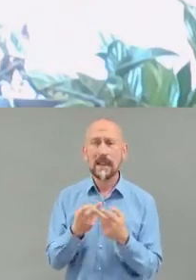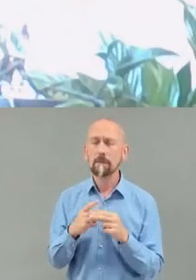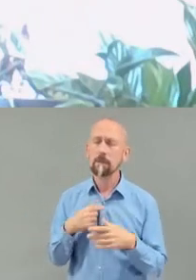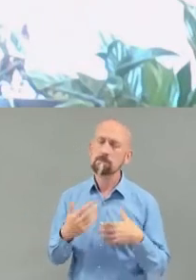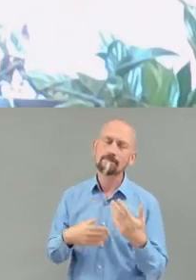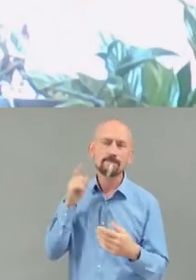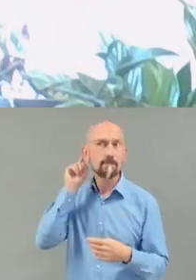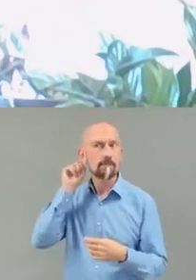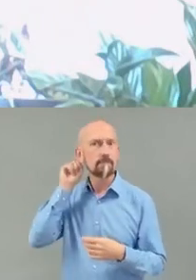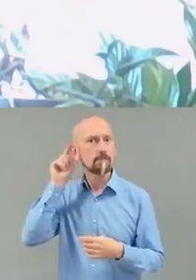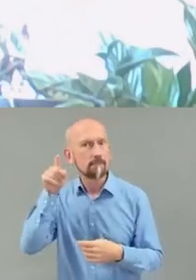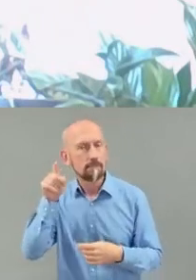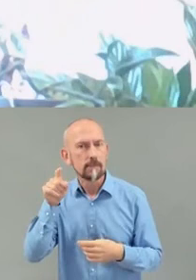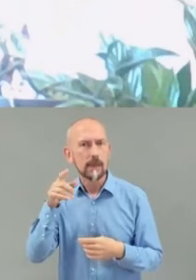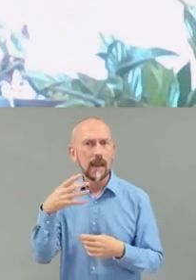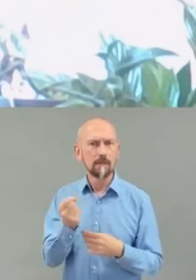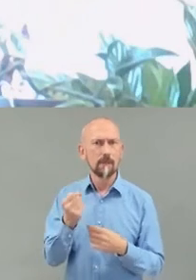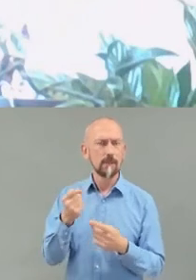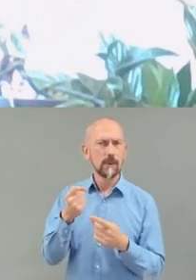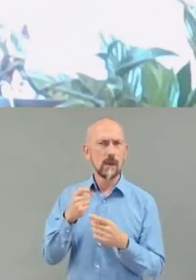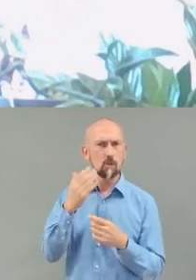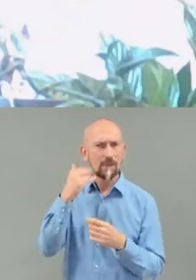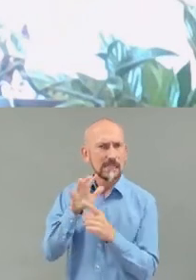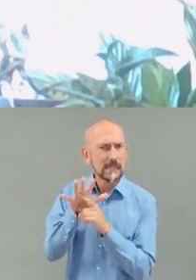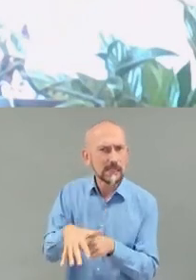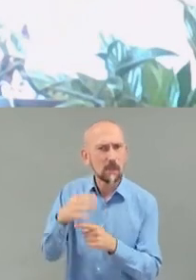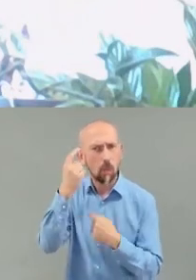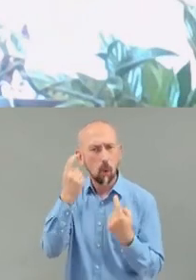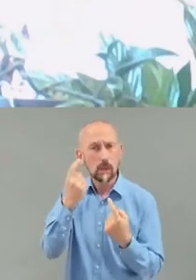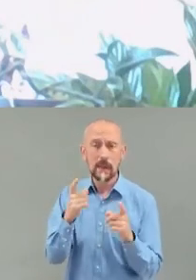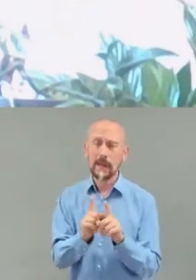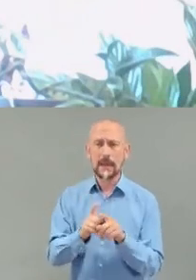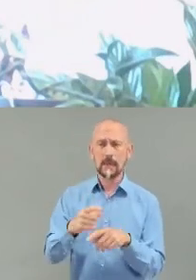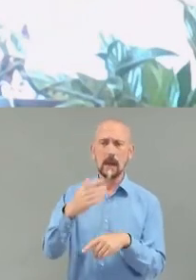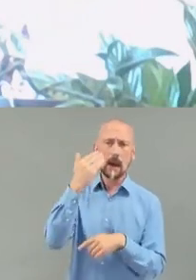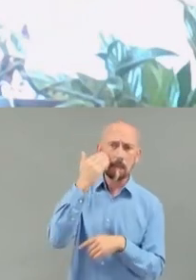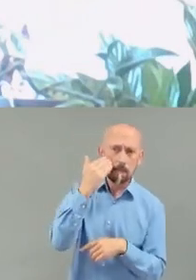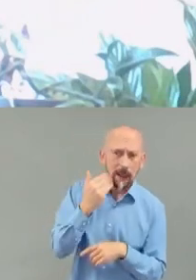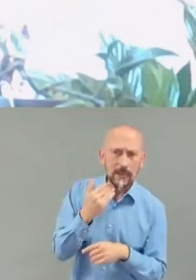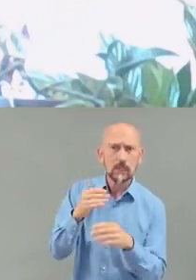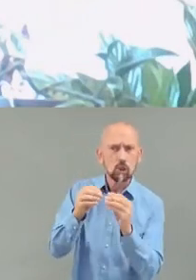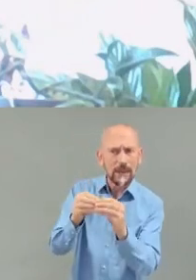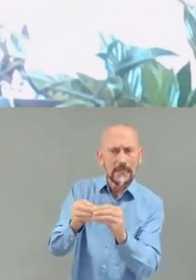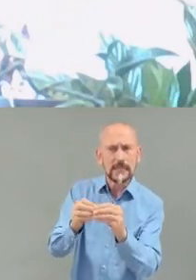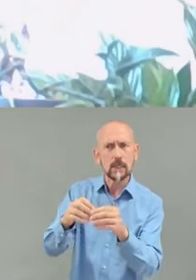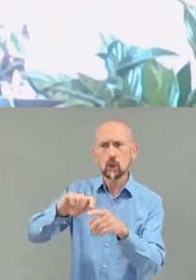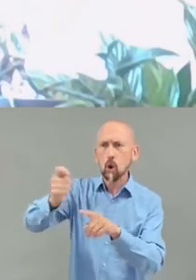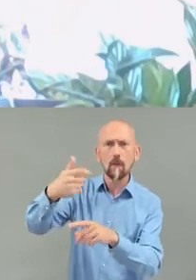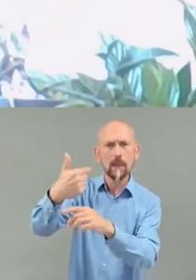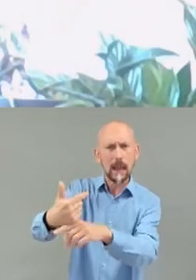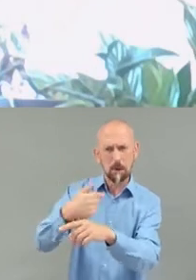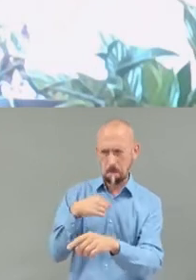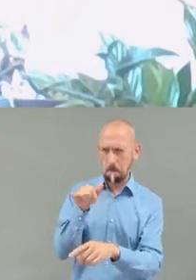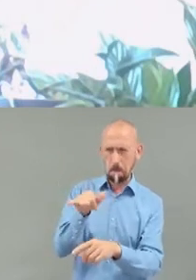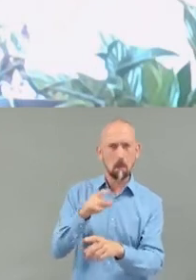black trainee who turns their camera off in a Zoom seminar, or the sliding over a theme about sexuality in a theory